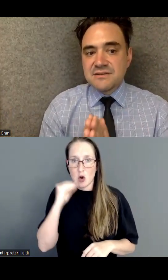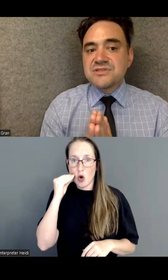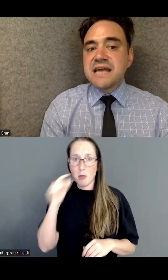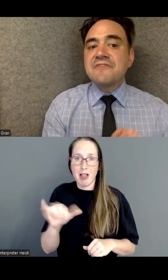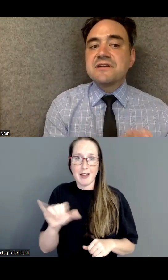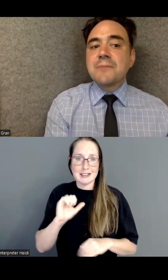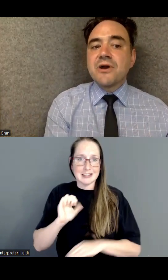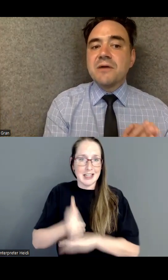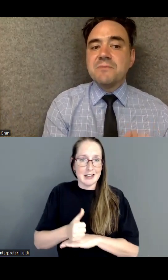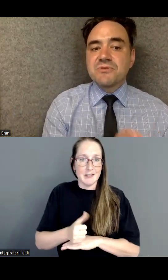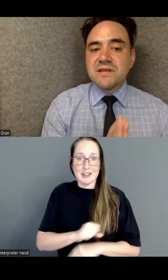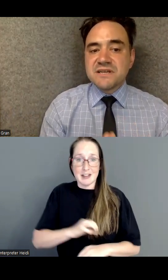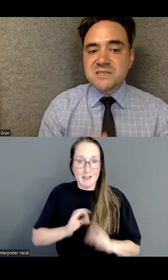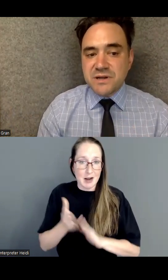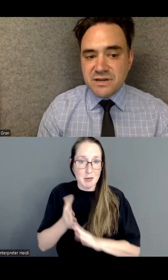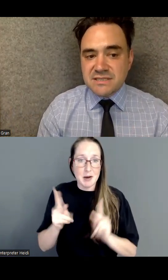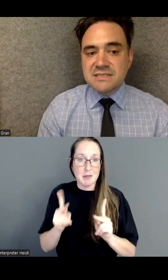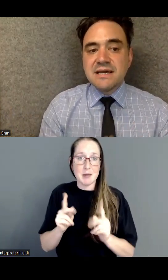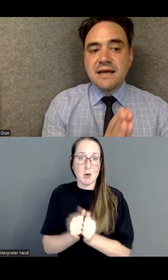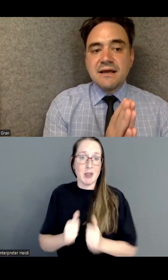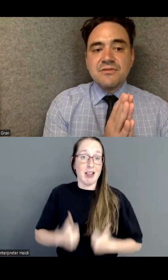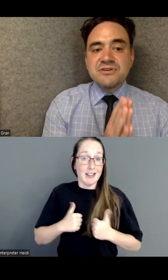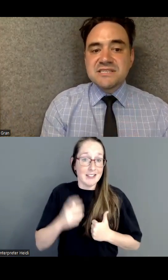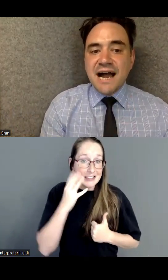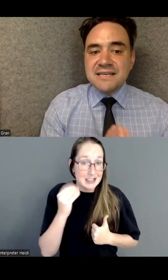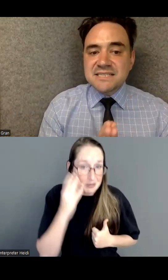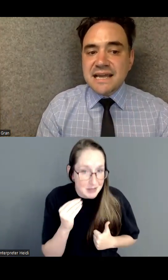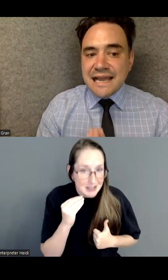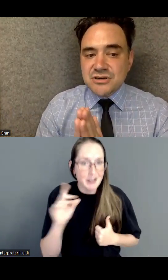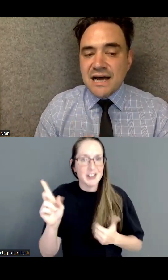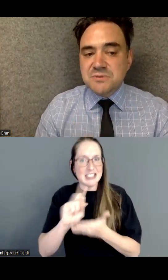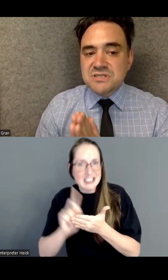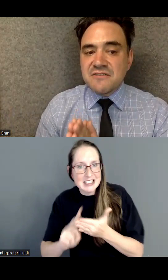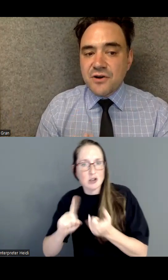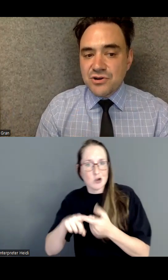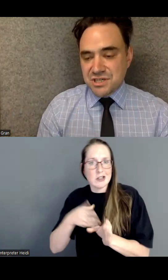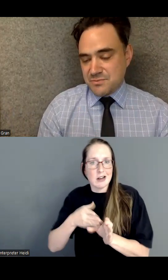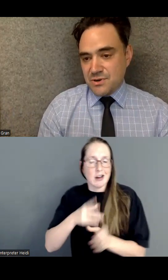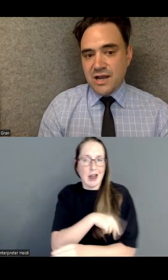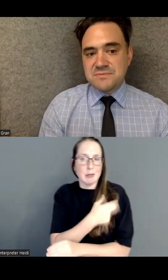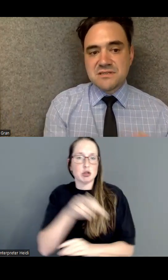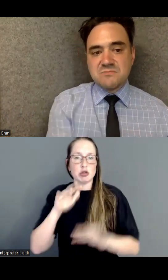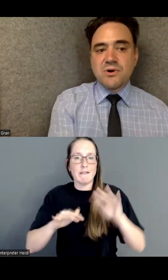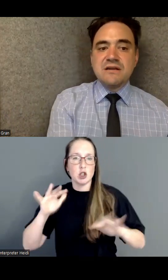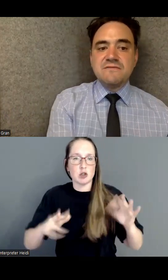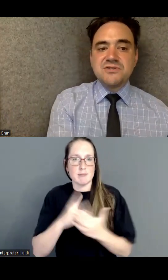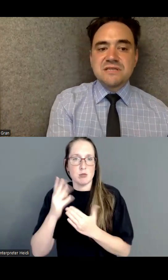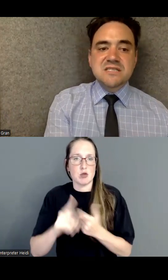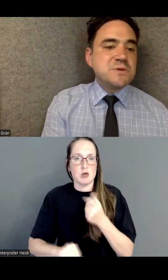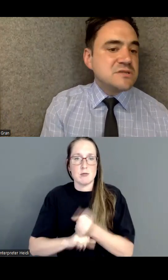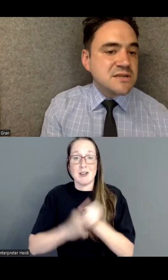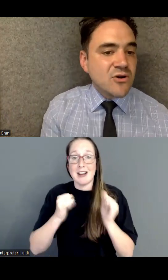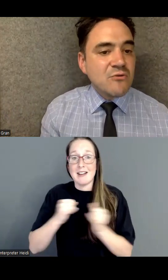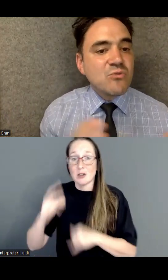settings. They're staffed and operated by people with lived experience. They're designed as psychiatric hospital diversion programs to support